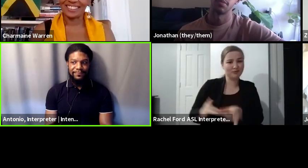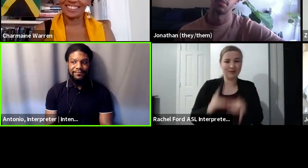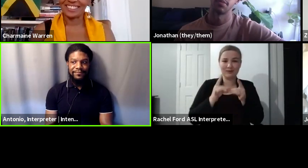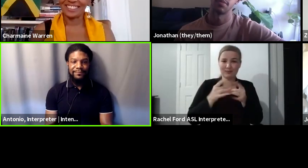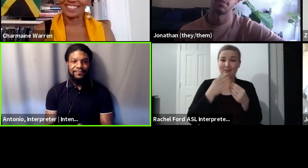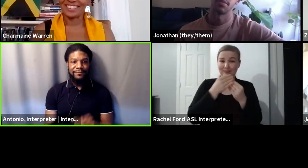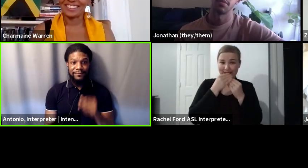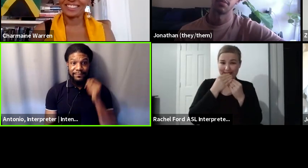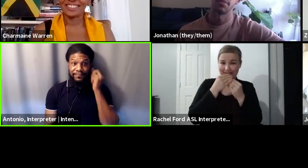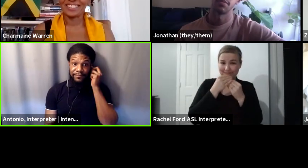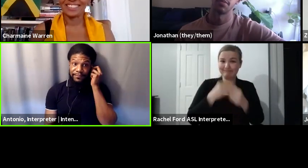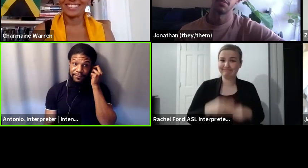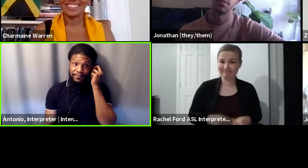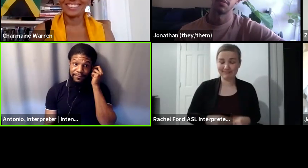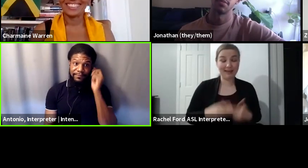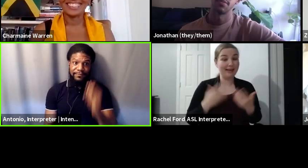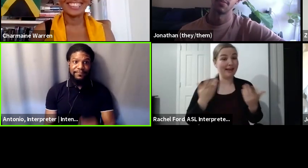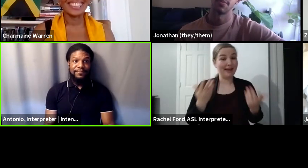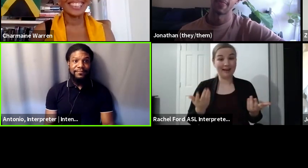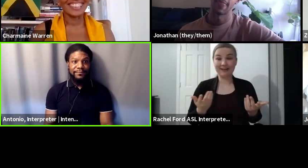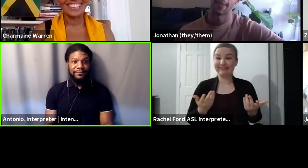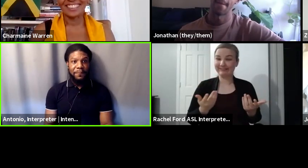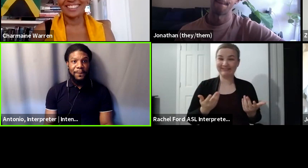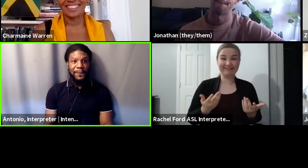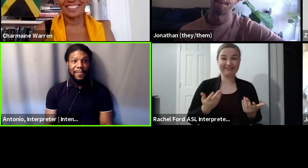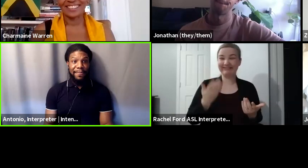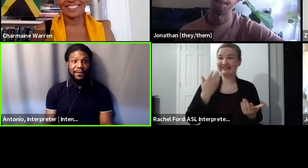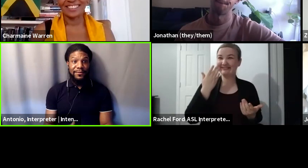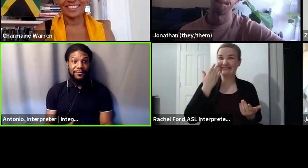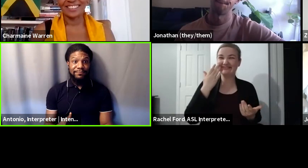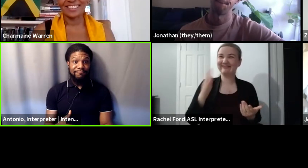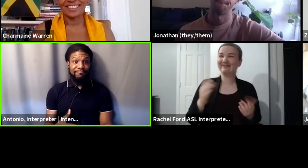I don't know what else to say about that, but